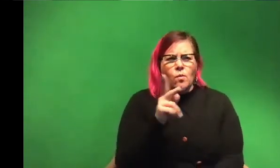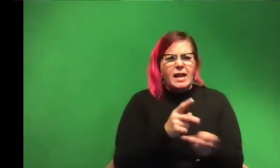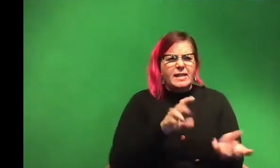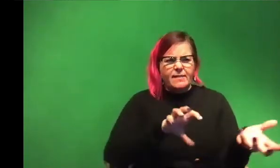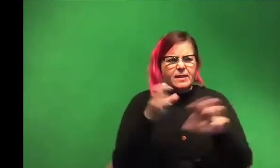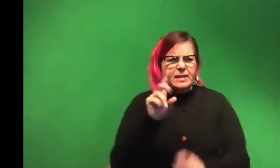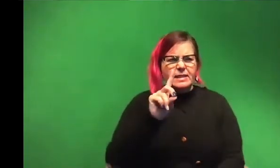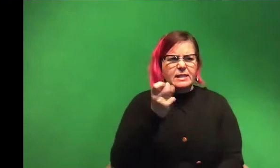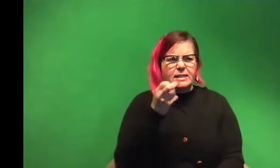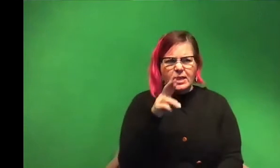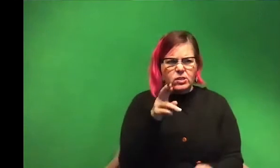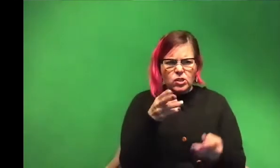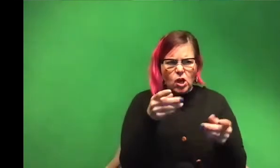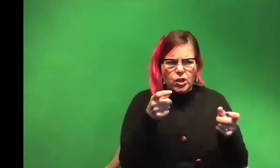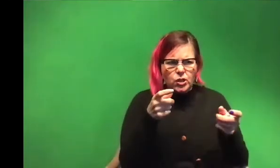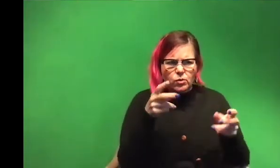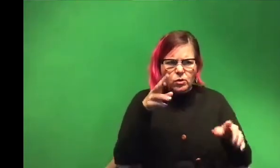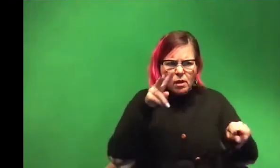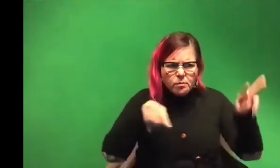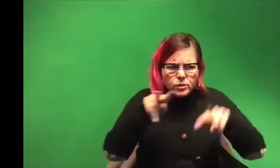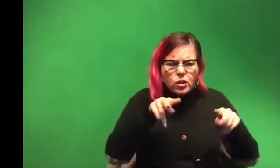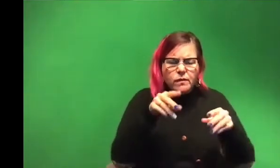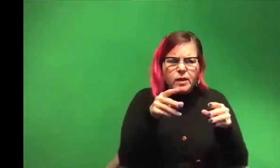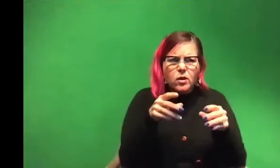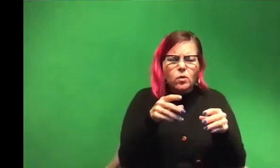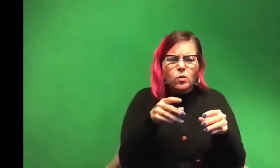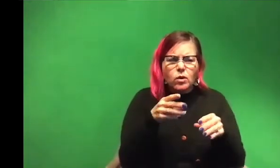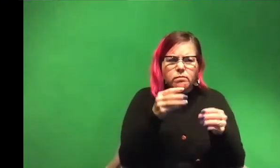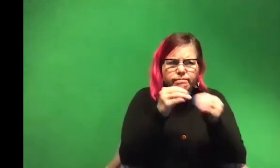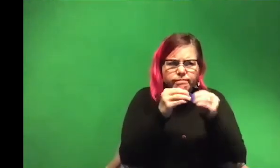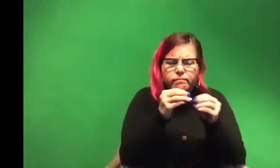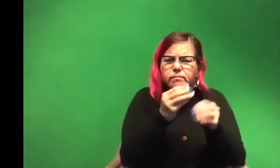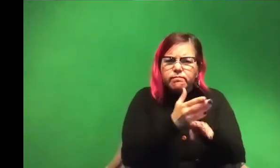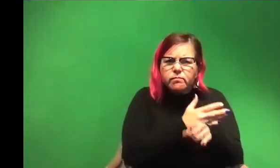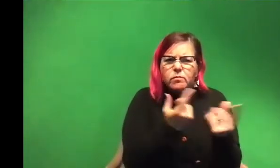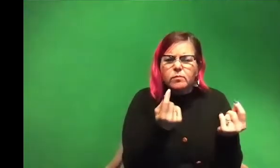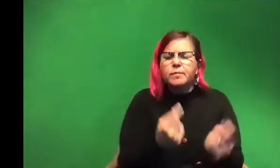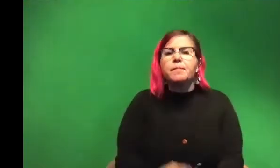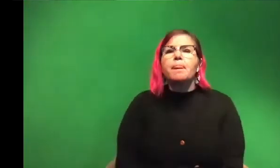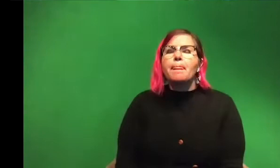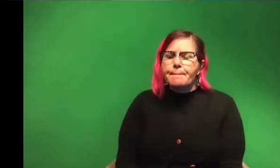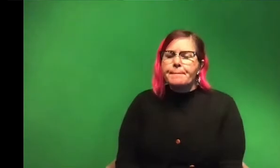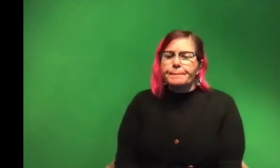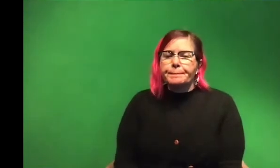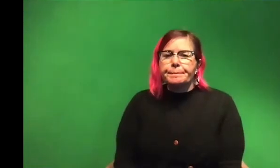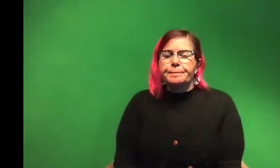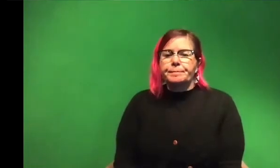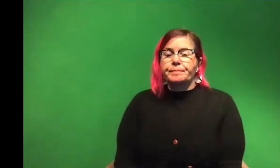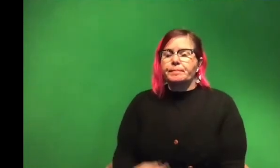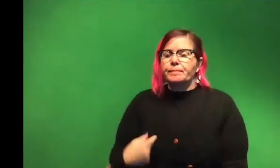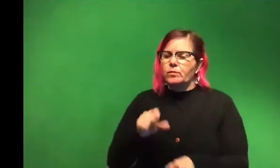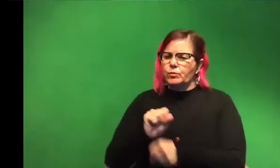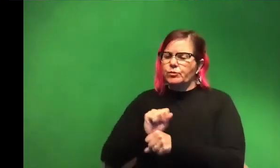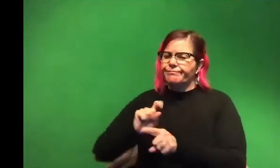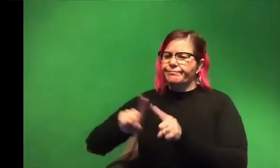you mitigating or like observing with these aircraft? So we've worked in a number of